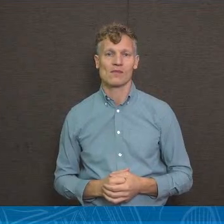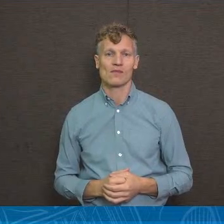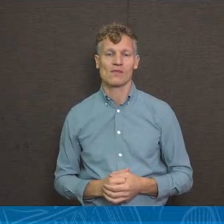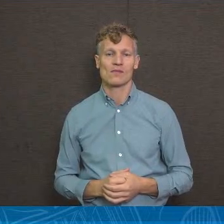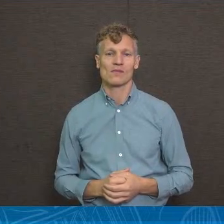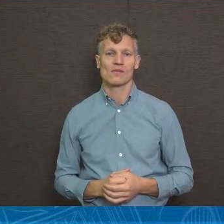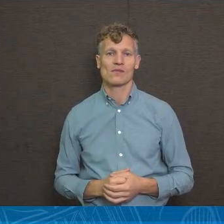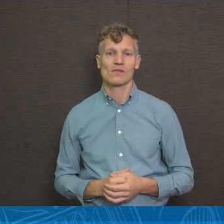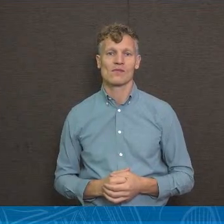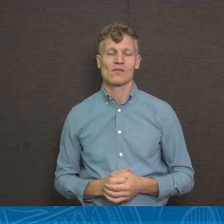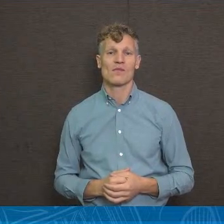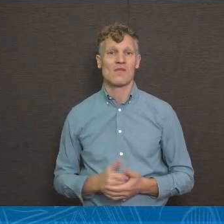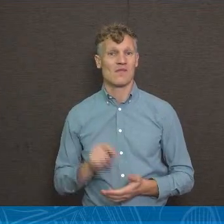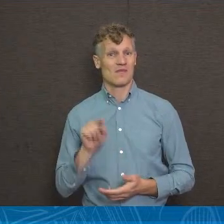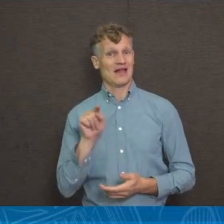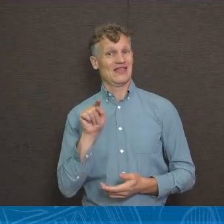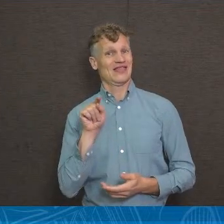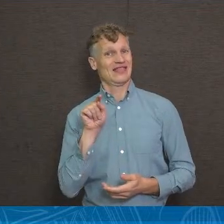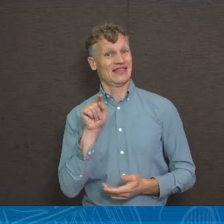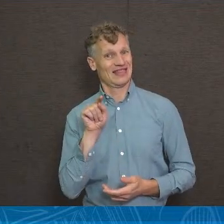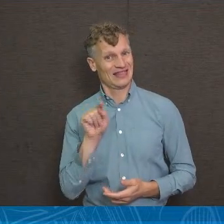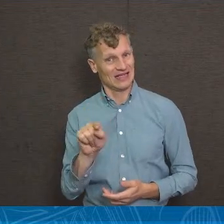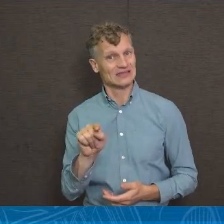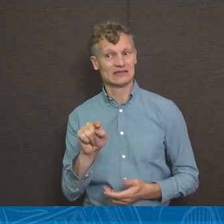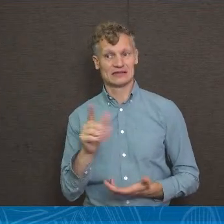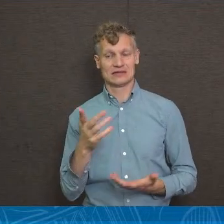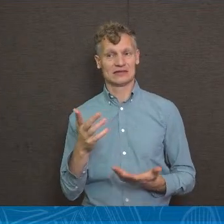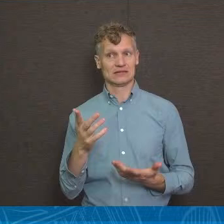obligation met by states parties.